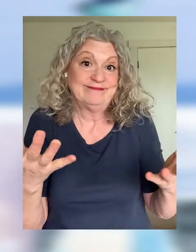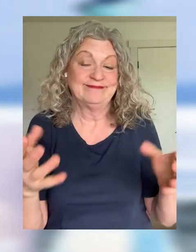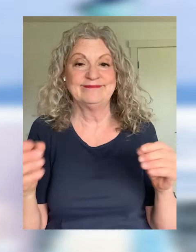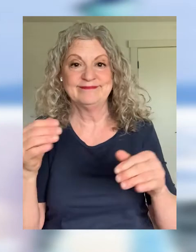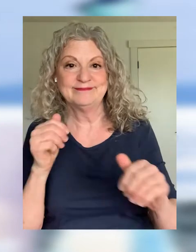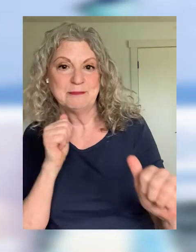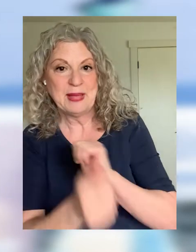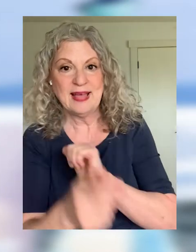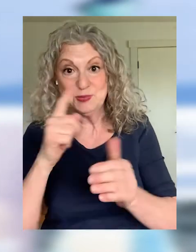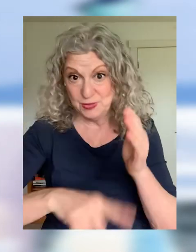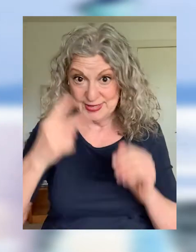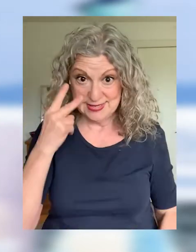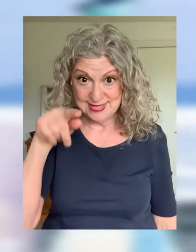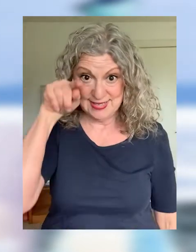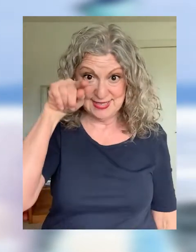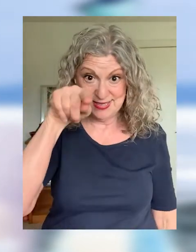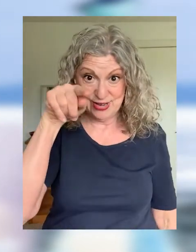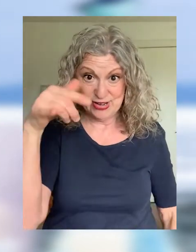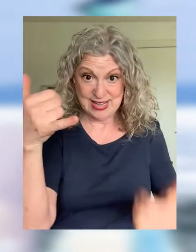screen they're still looking at now.